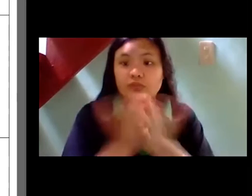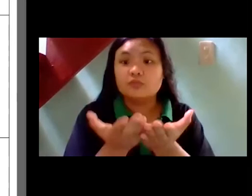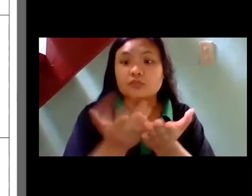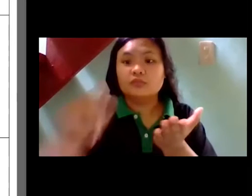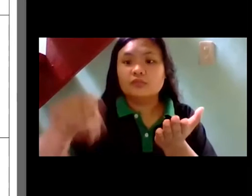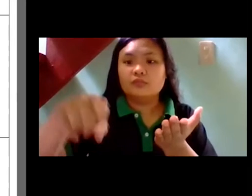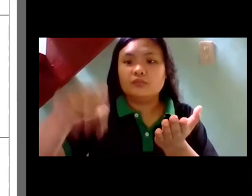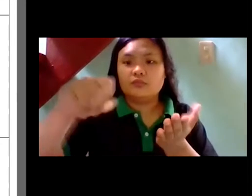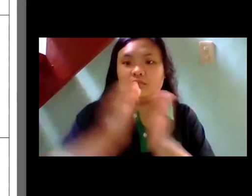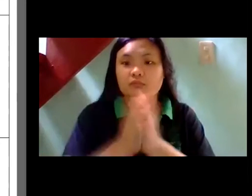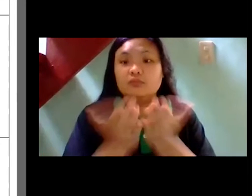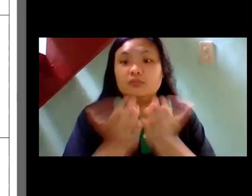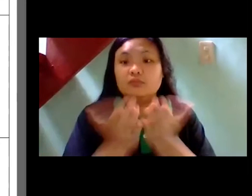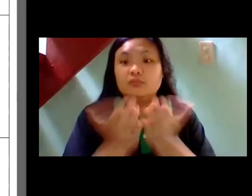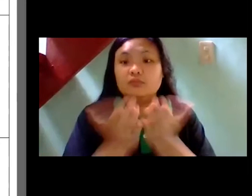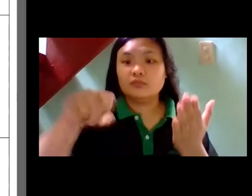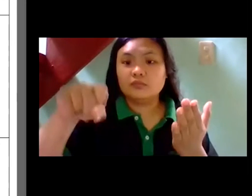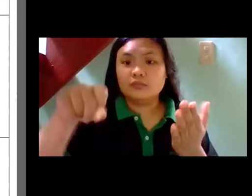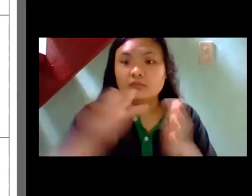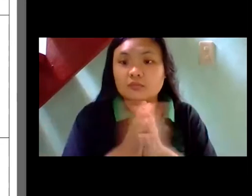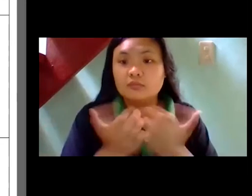for a verb, open a book?